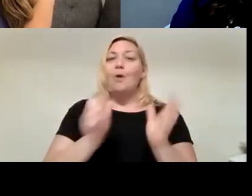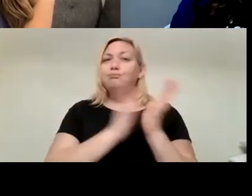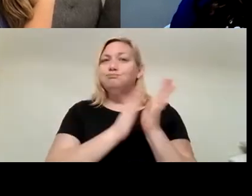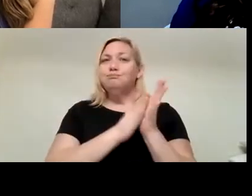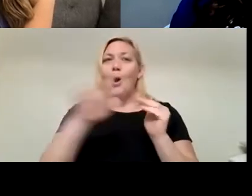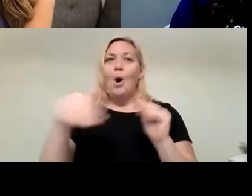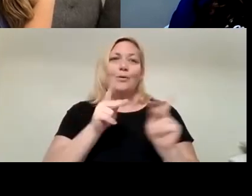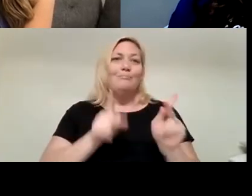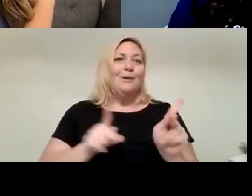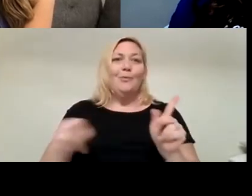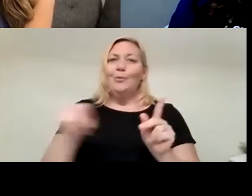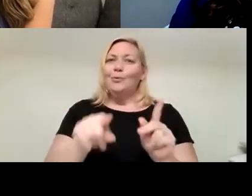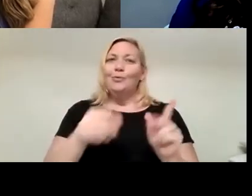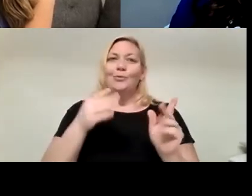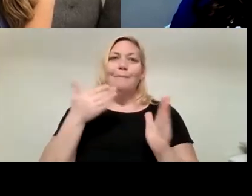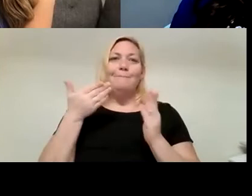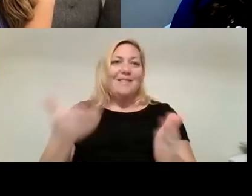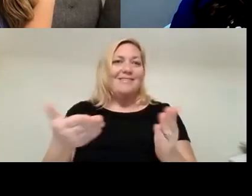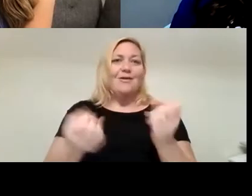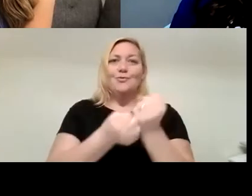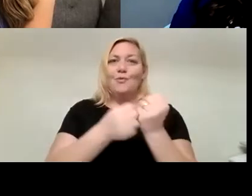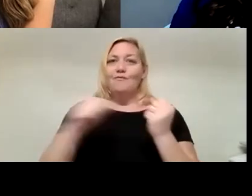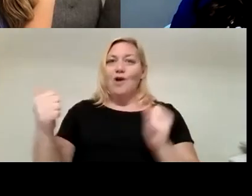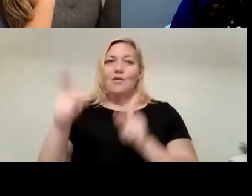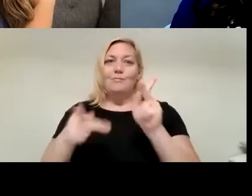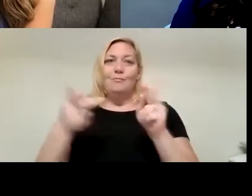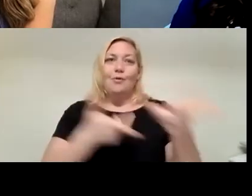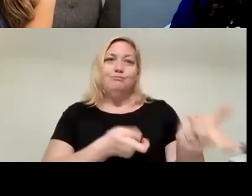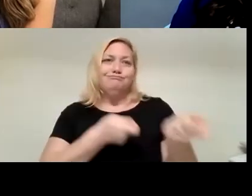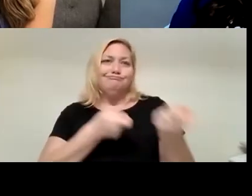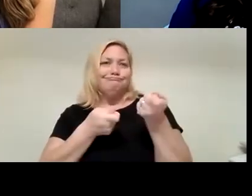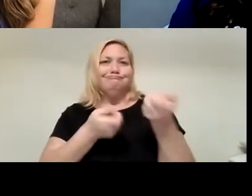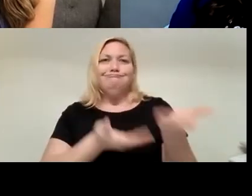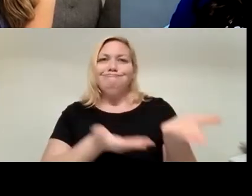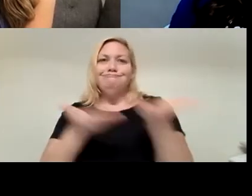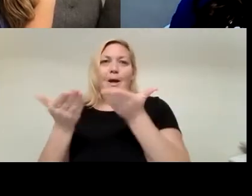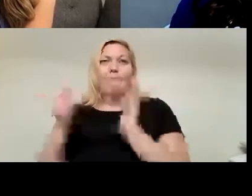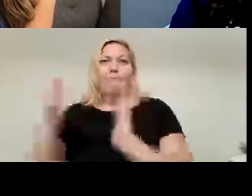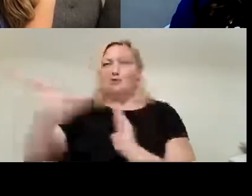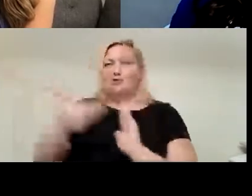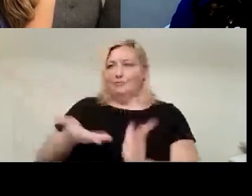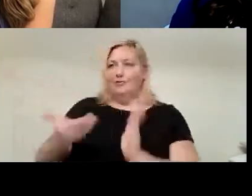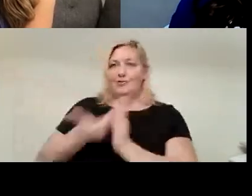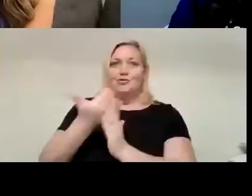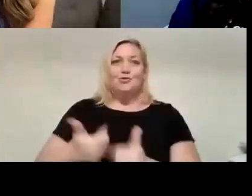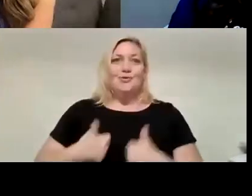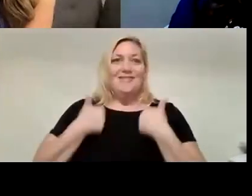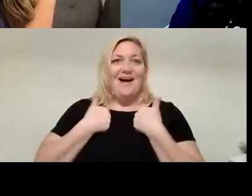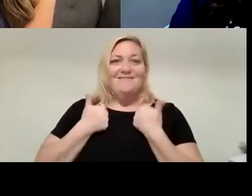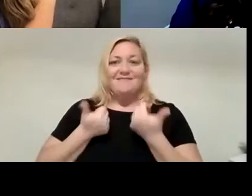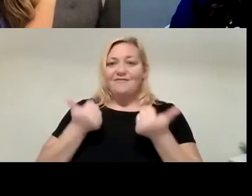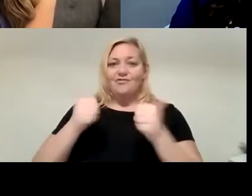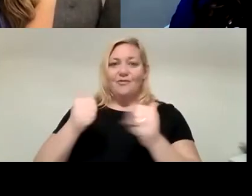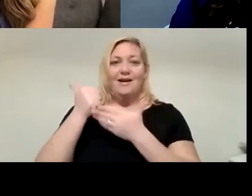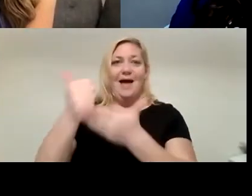the people who have been there for other people and helped introduce them to this new life of trying to